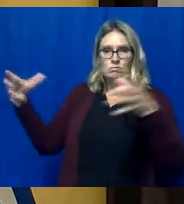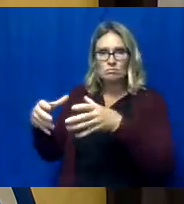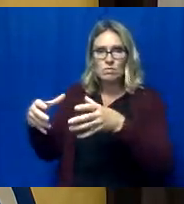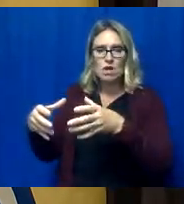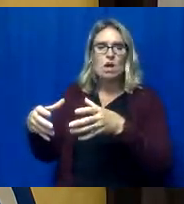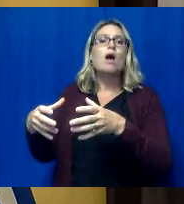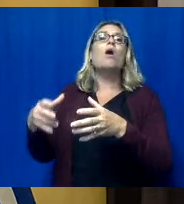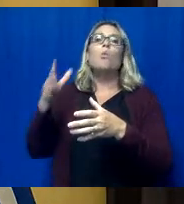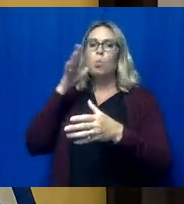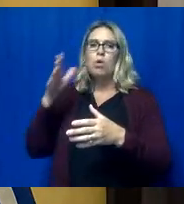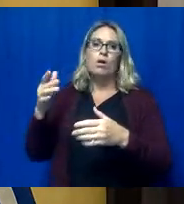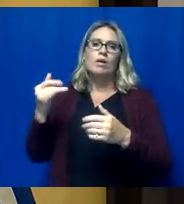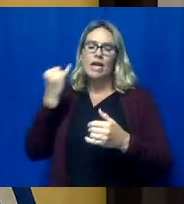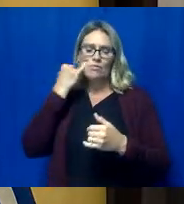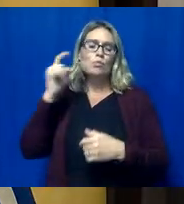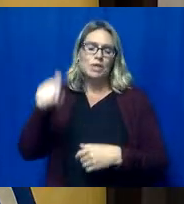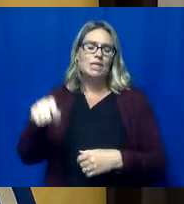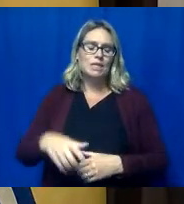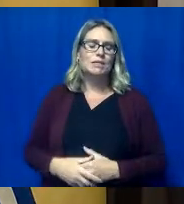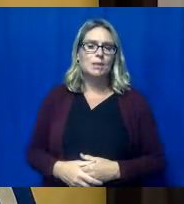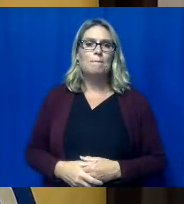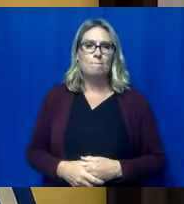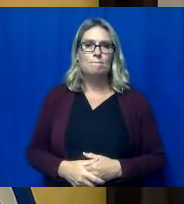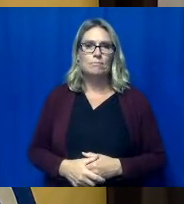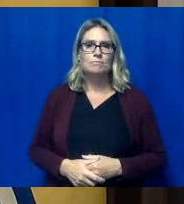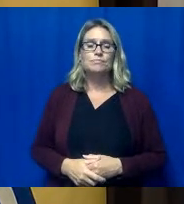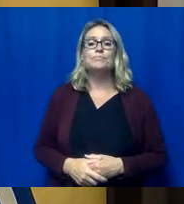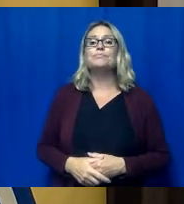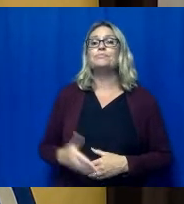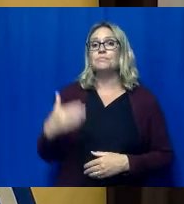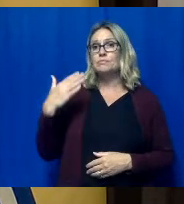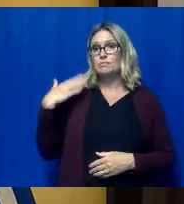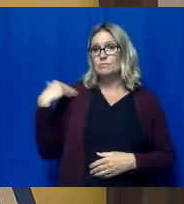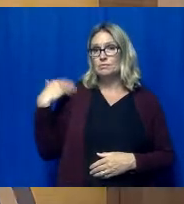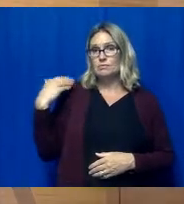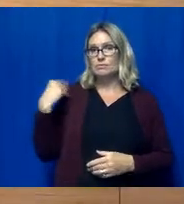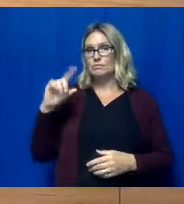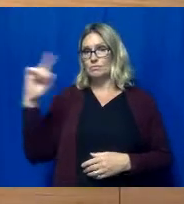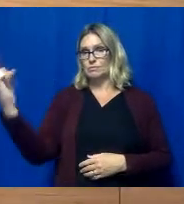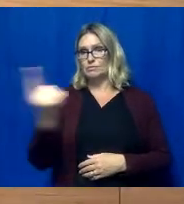that. Thank you. Oh, Minister.